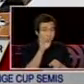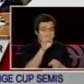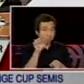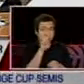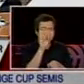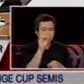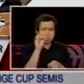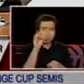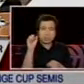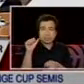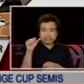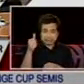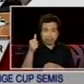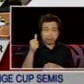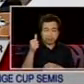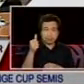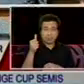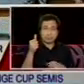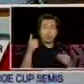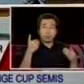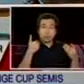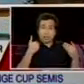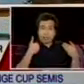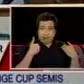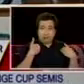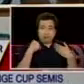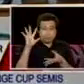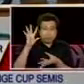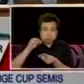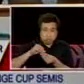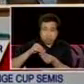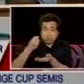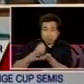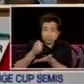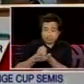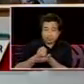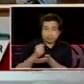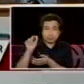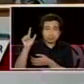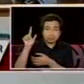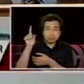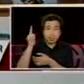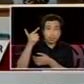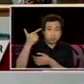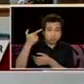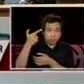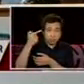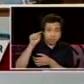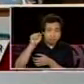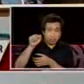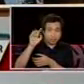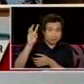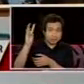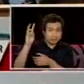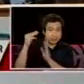or 2010, there was a total income of 21.6 million